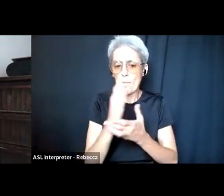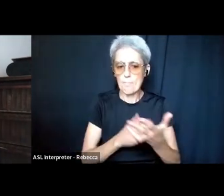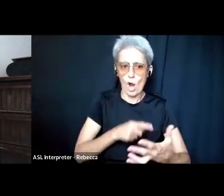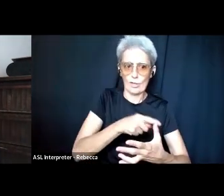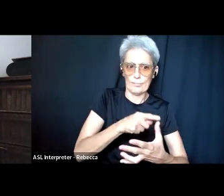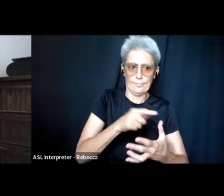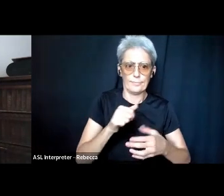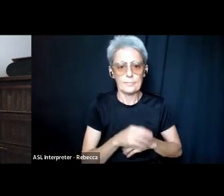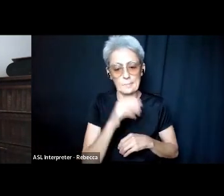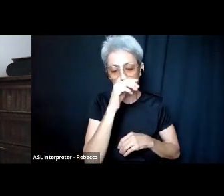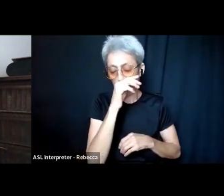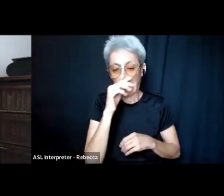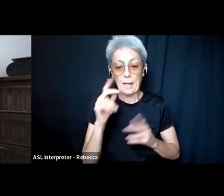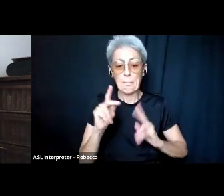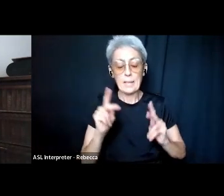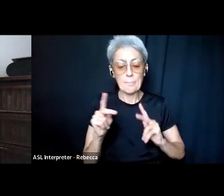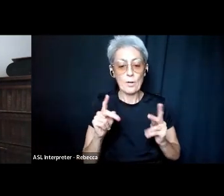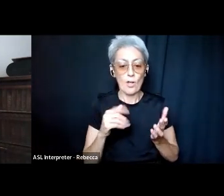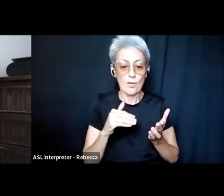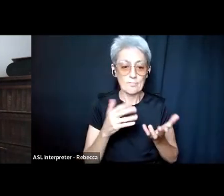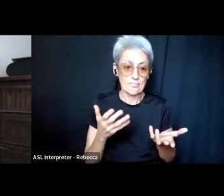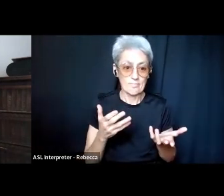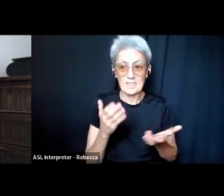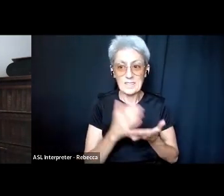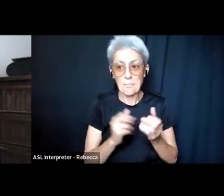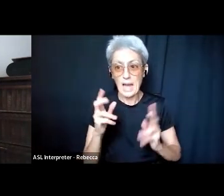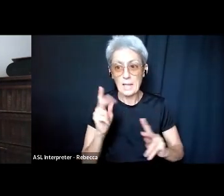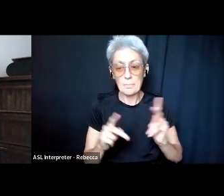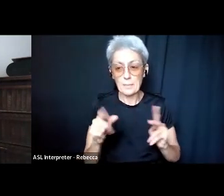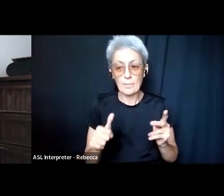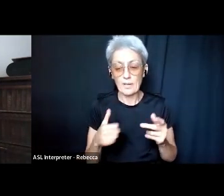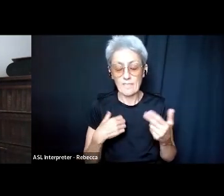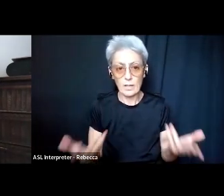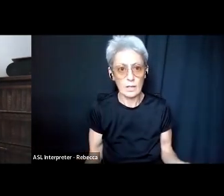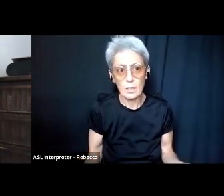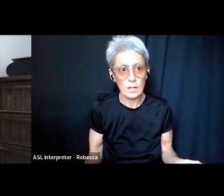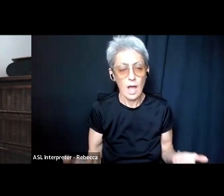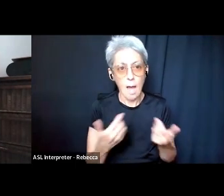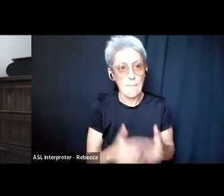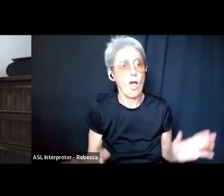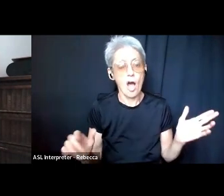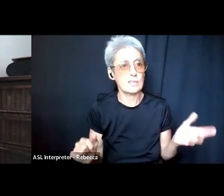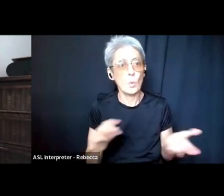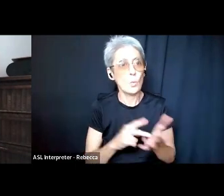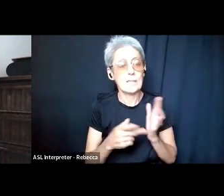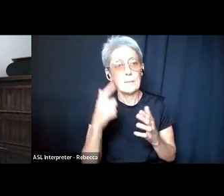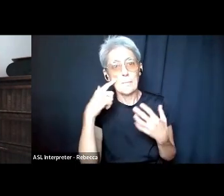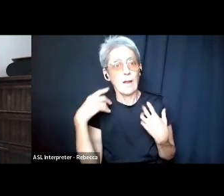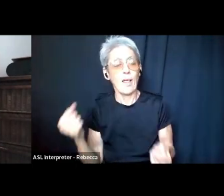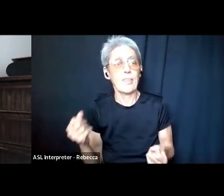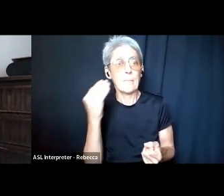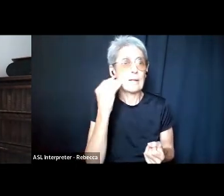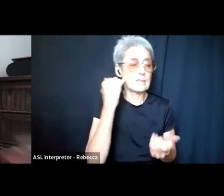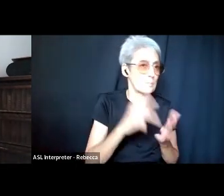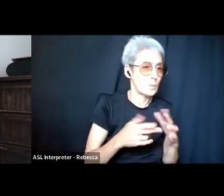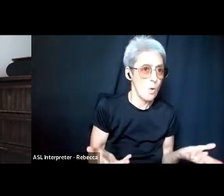people often are lost in the mystery of what is mental health, what is mental illness, what does my